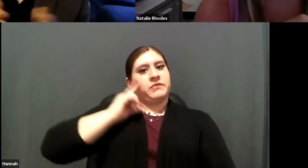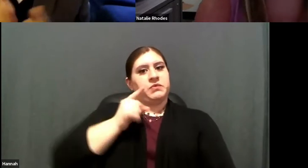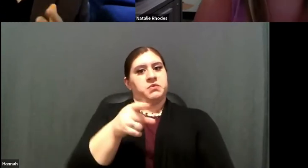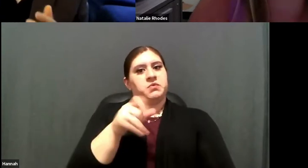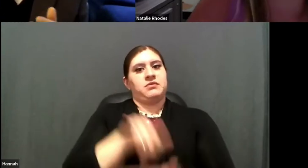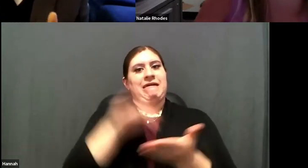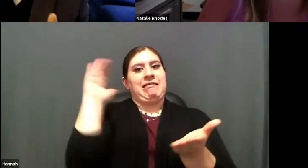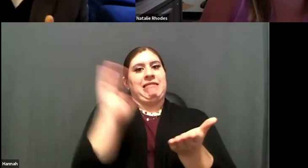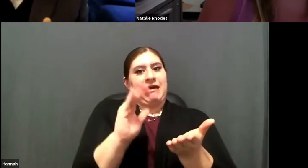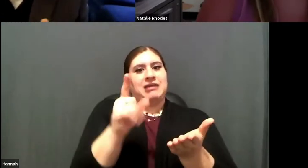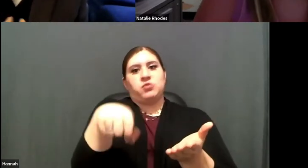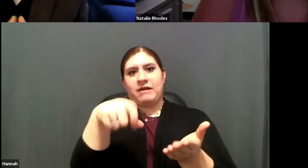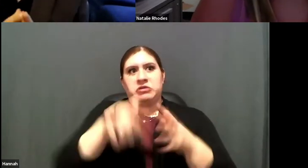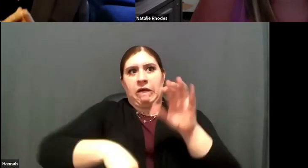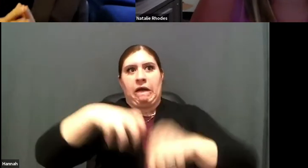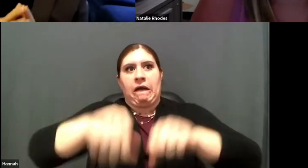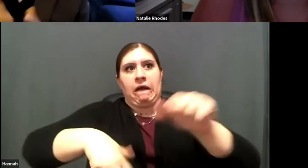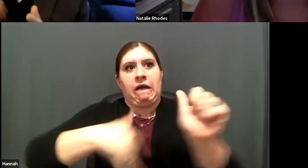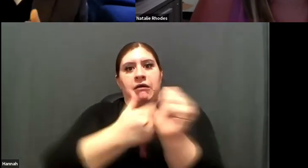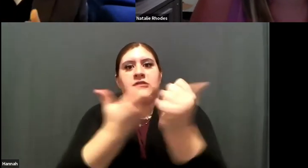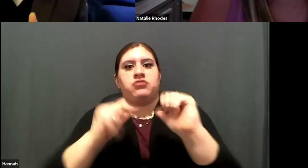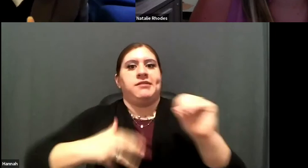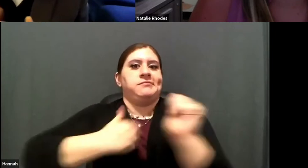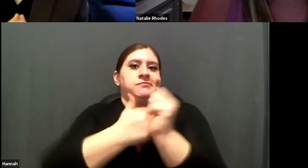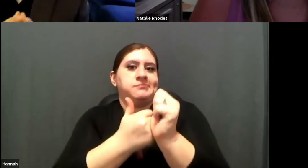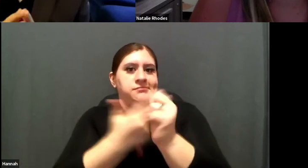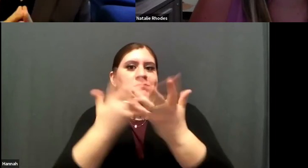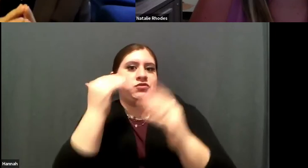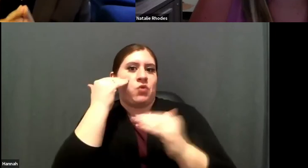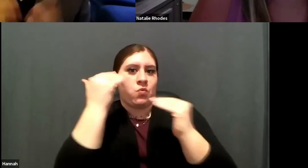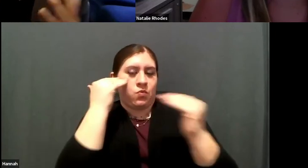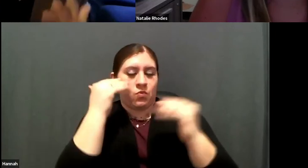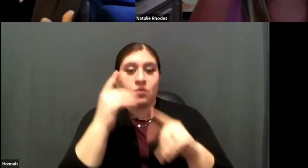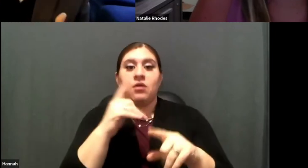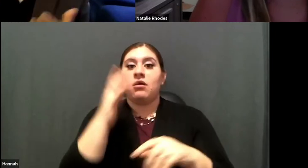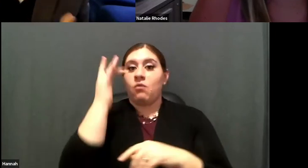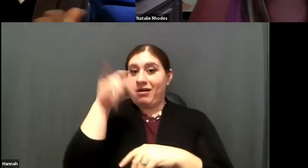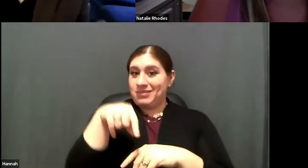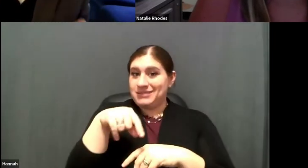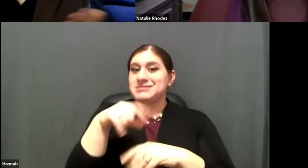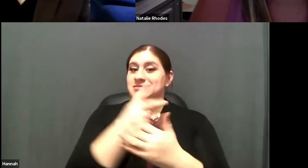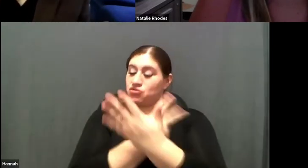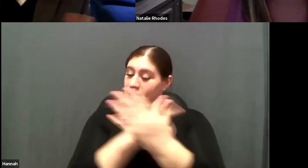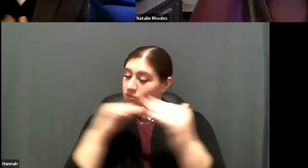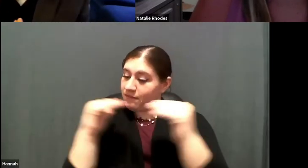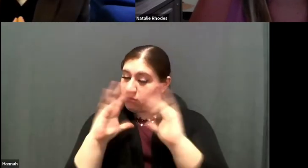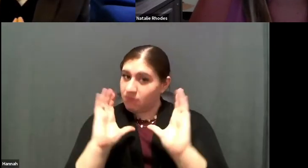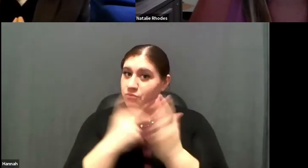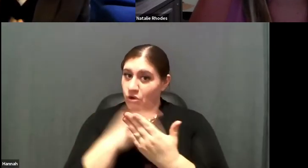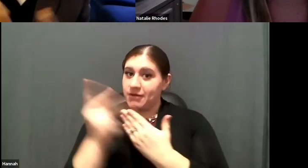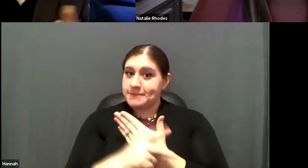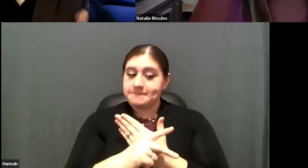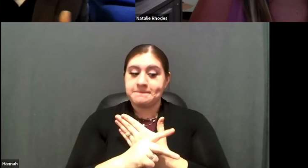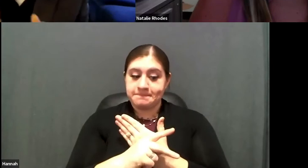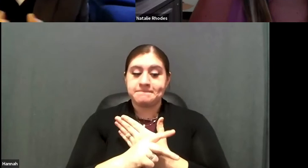less of a power curve you have to fight against to get up to speed, because this is a graduate level program,